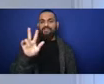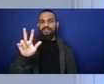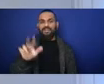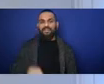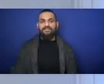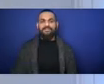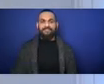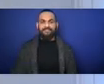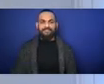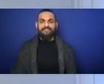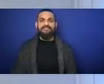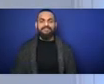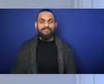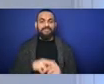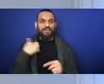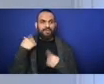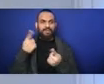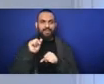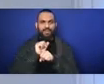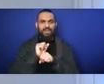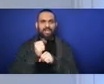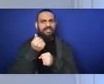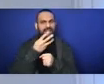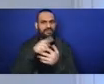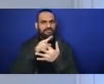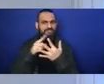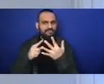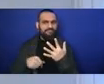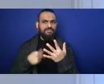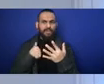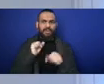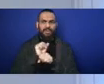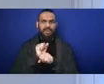get your appointment scheduled through that phone number, it's